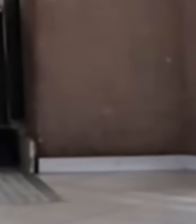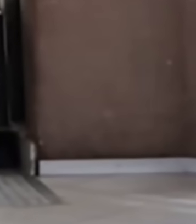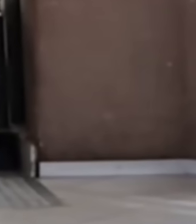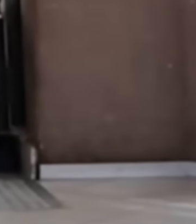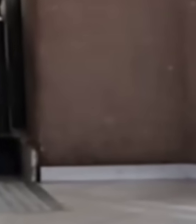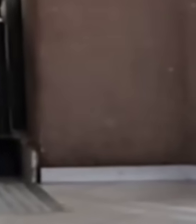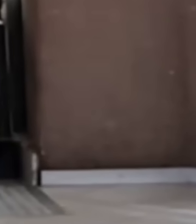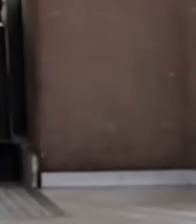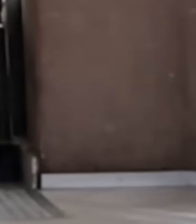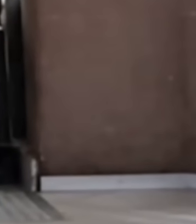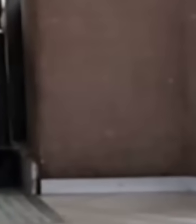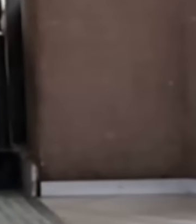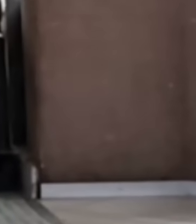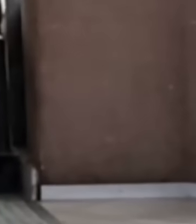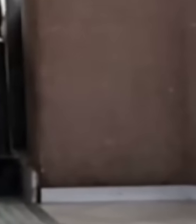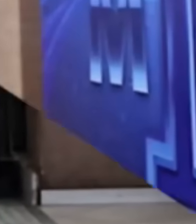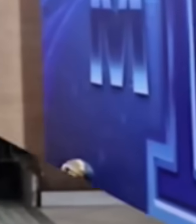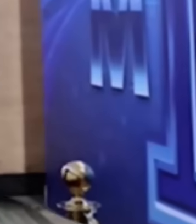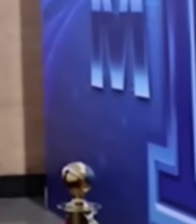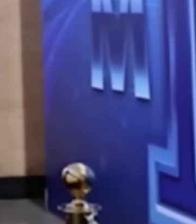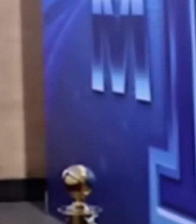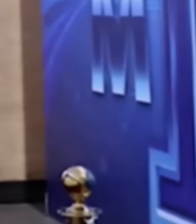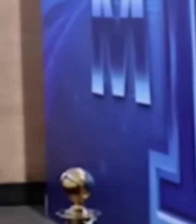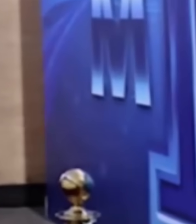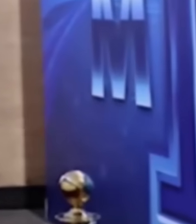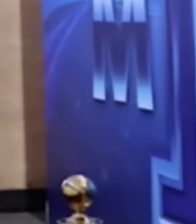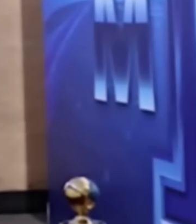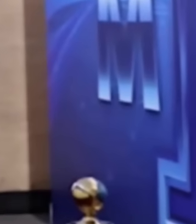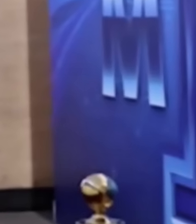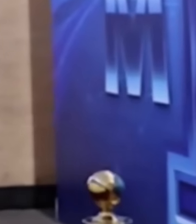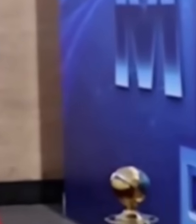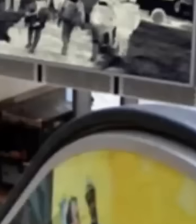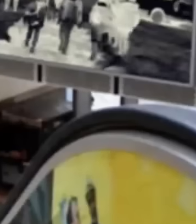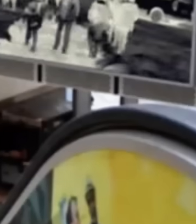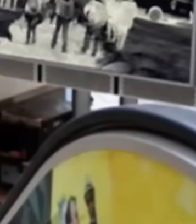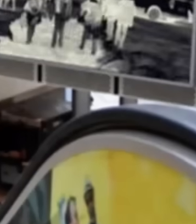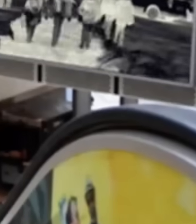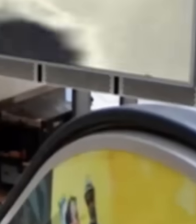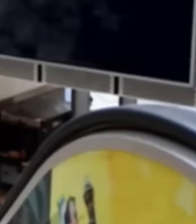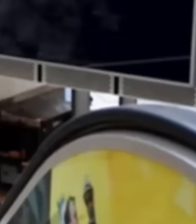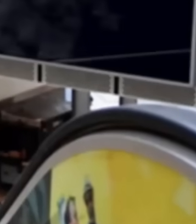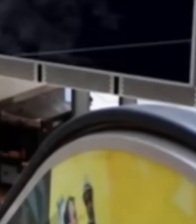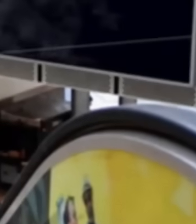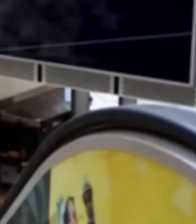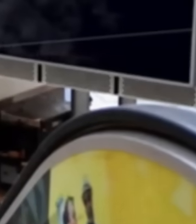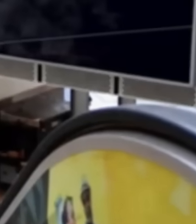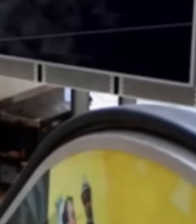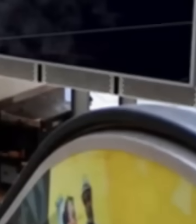With purpose in every step, they enter the newsroom where stories come alive.